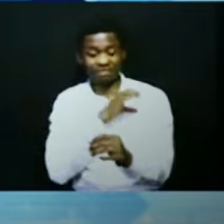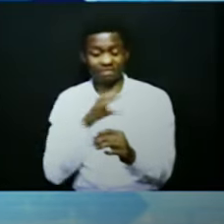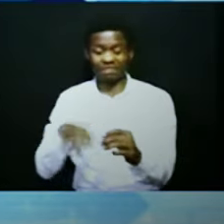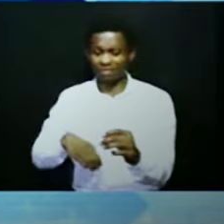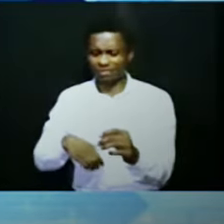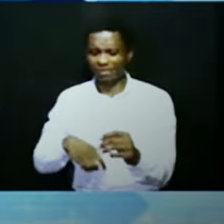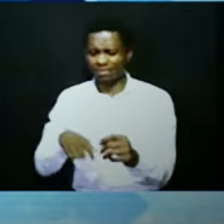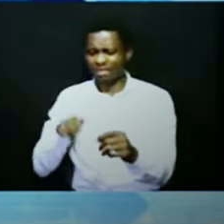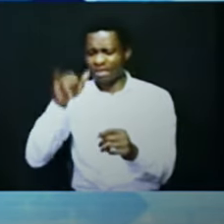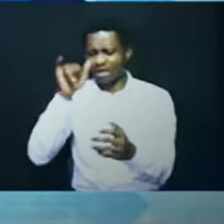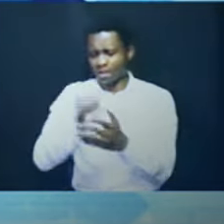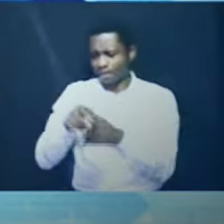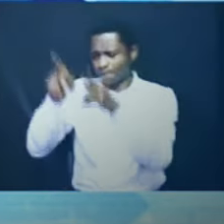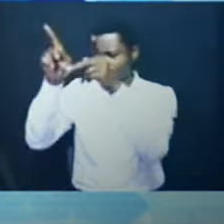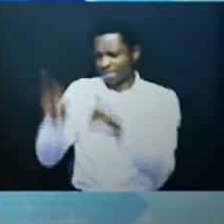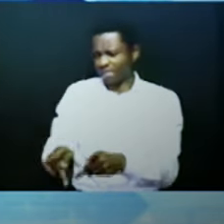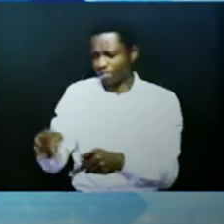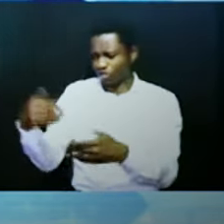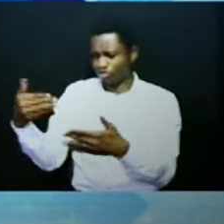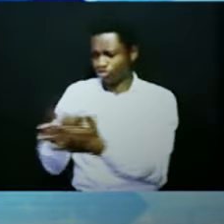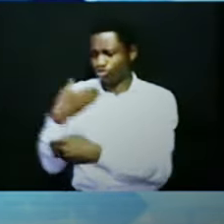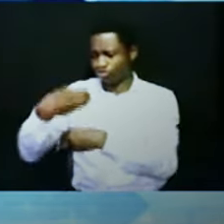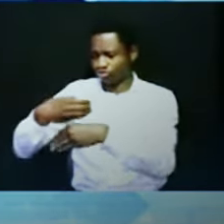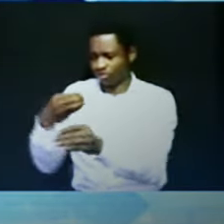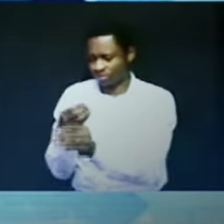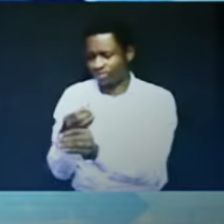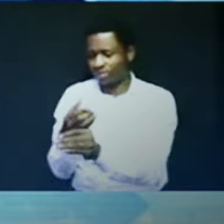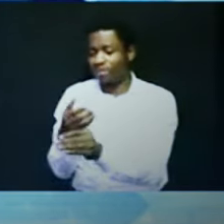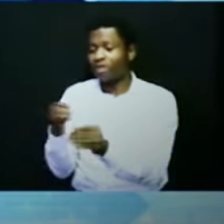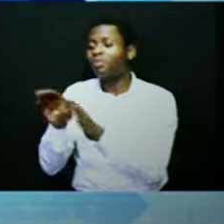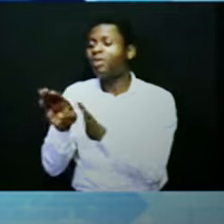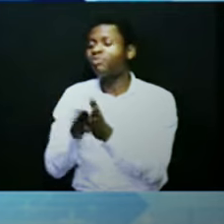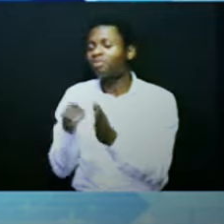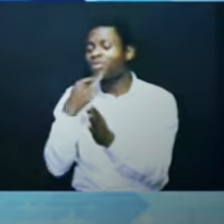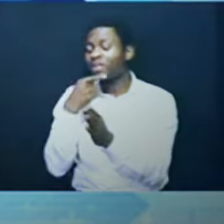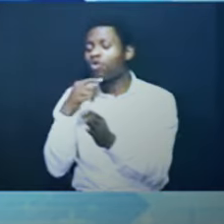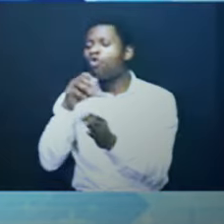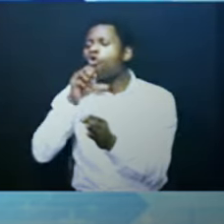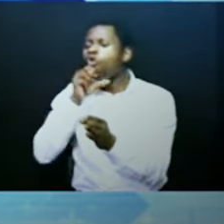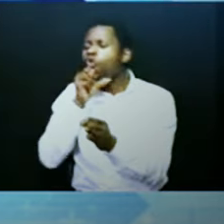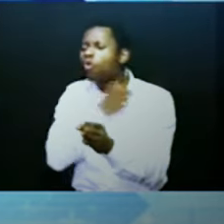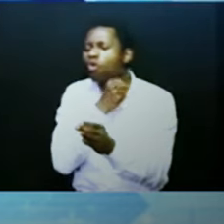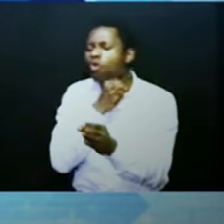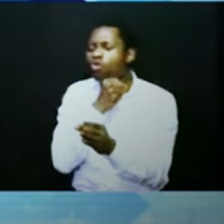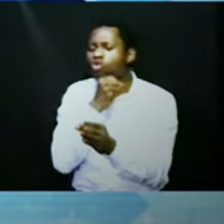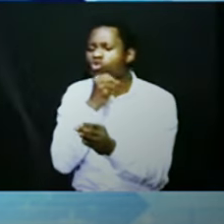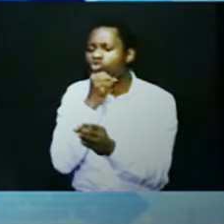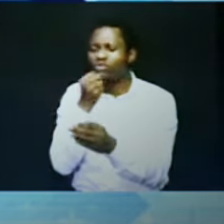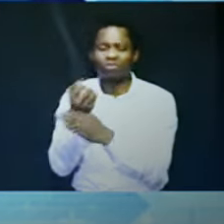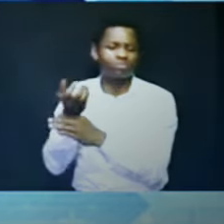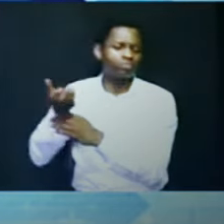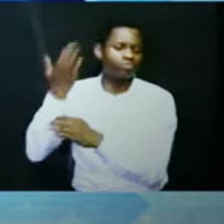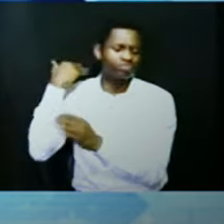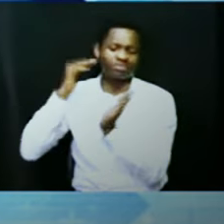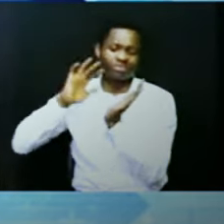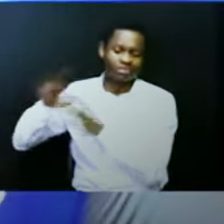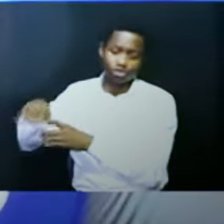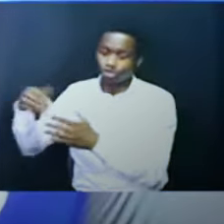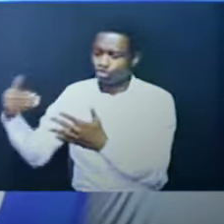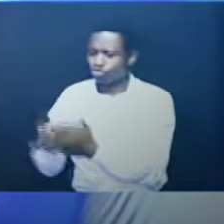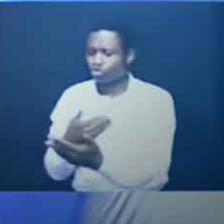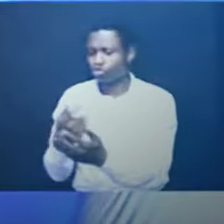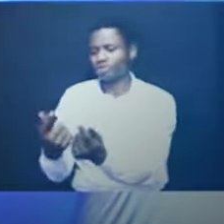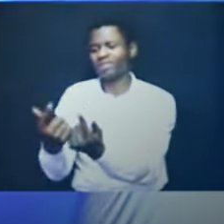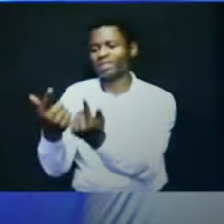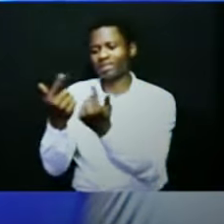a new creation. The Bible says the old is gone, the new has